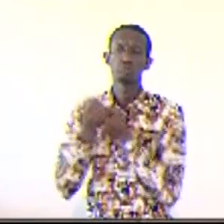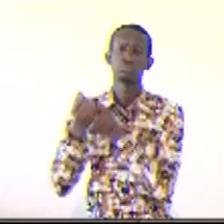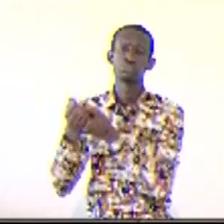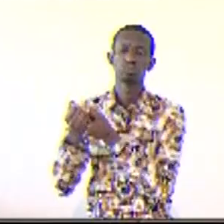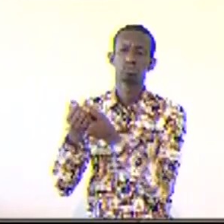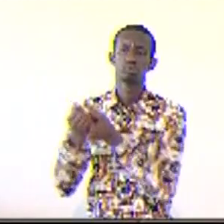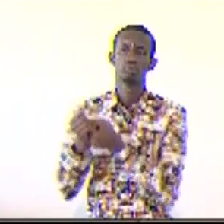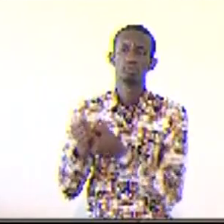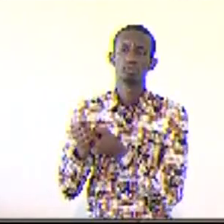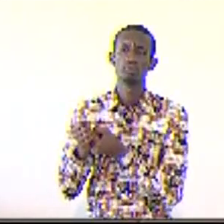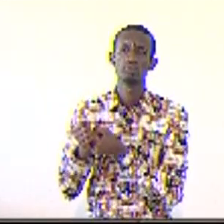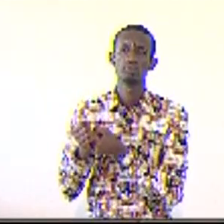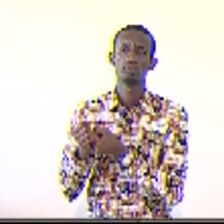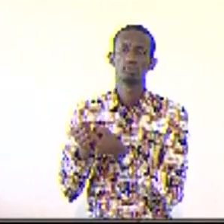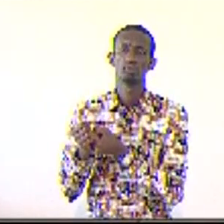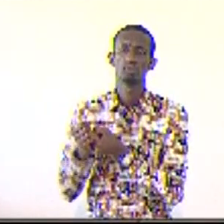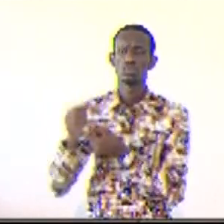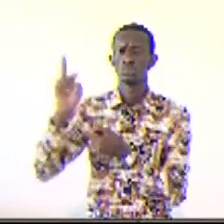rate of reactions.